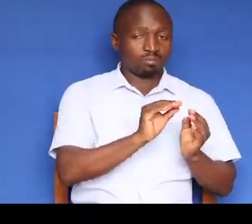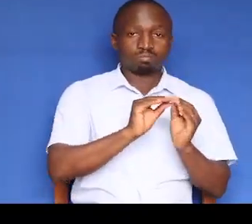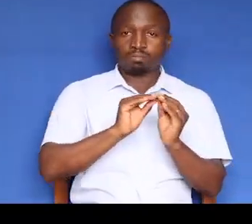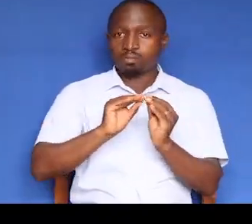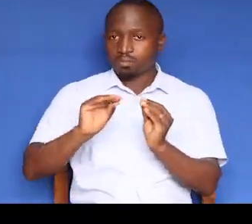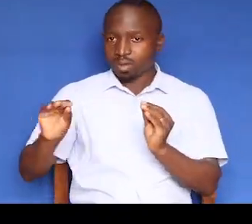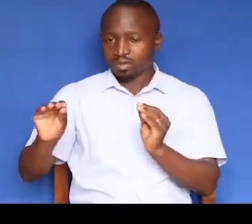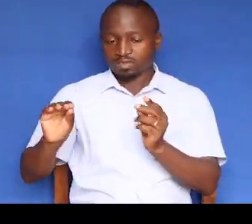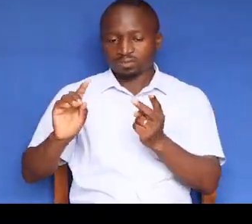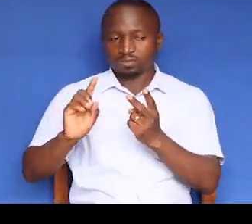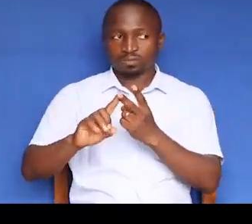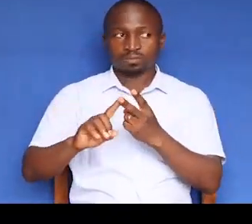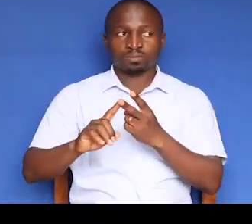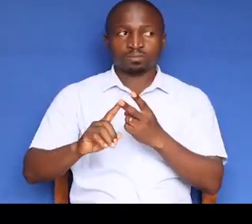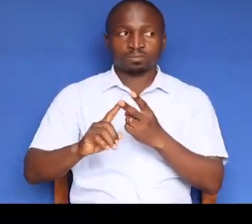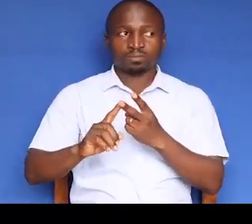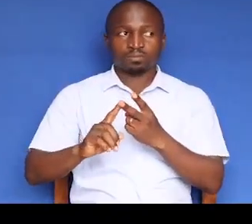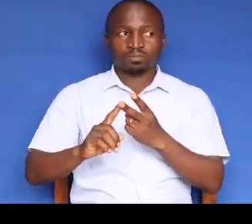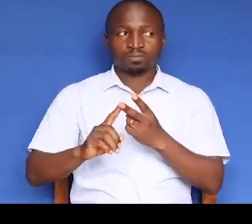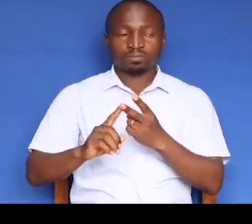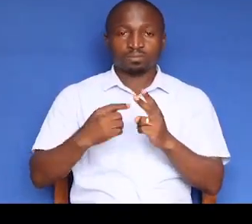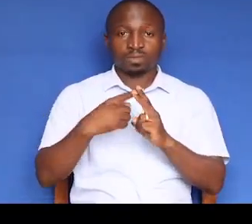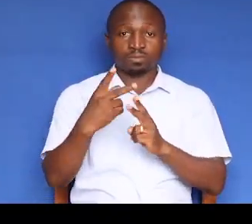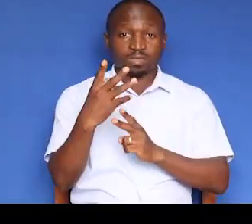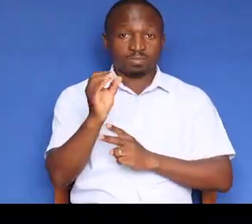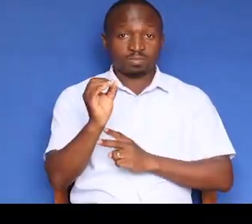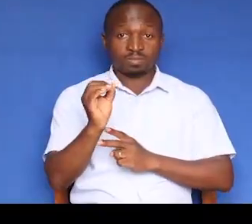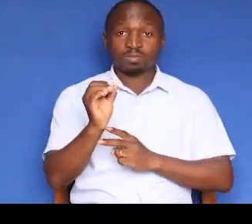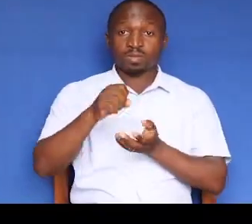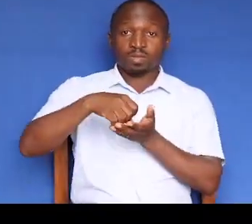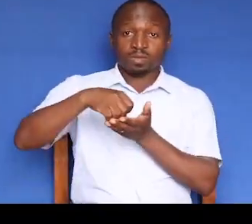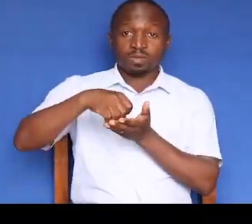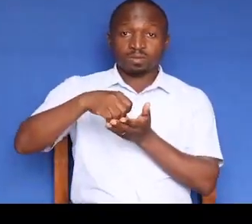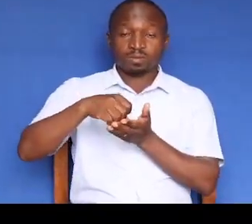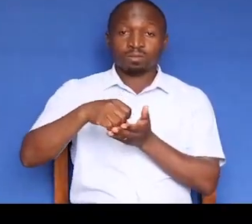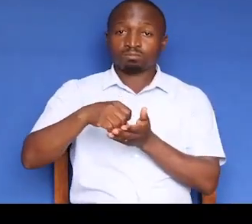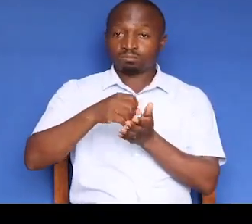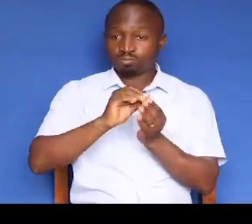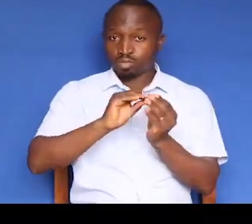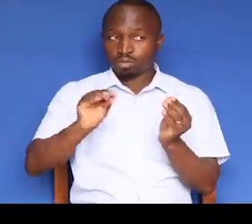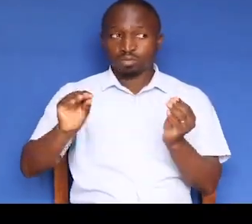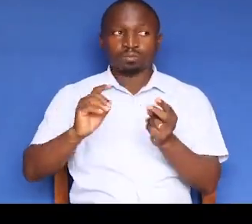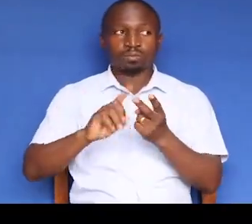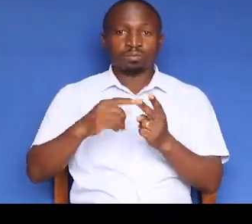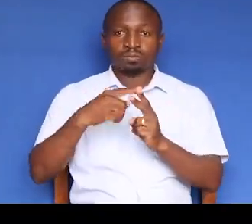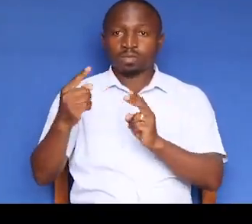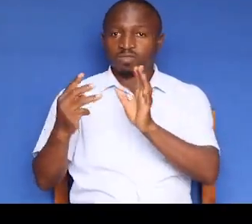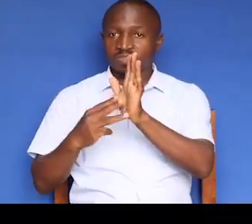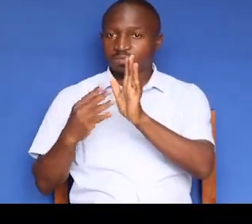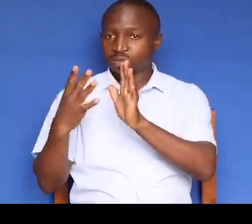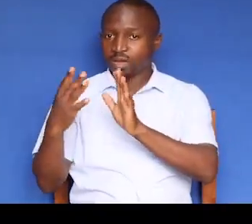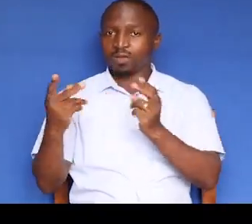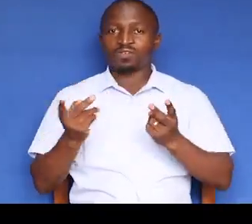revenue minus at 5 total cost minus total cost. Here